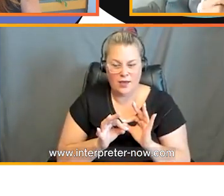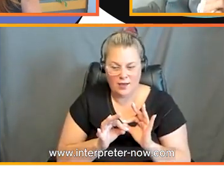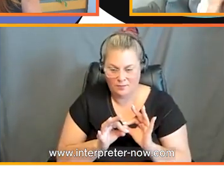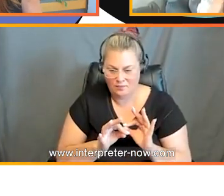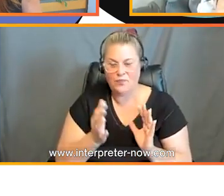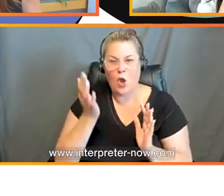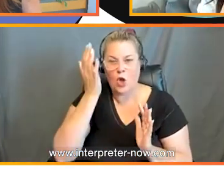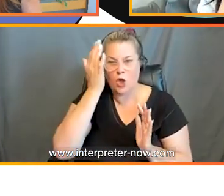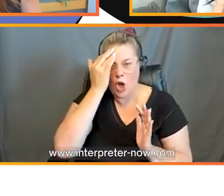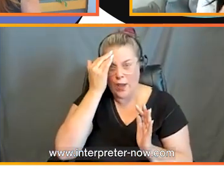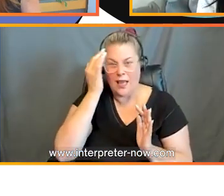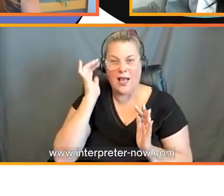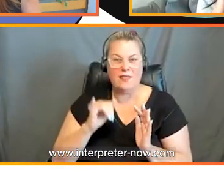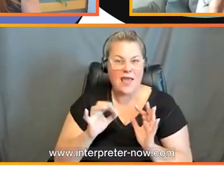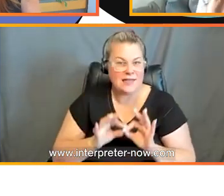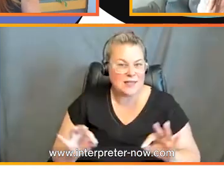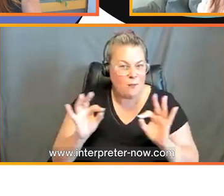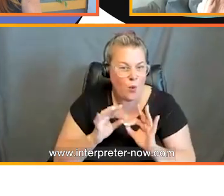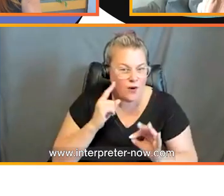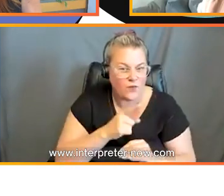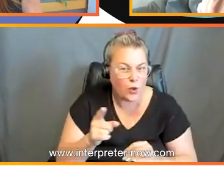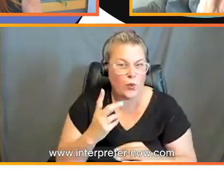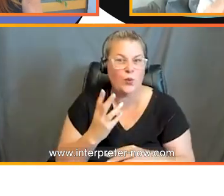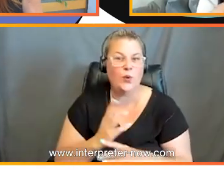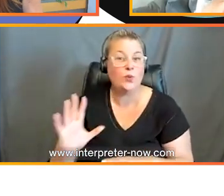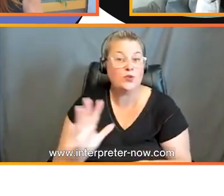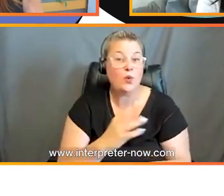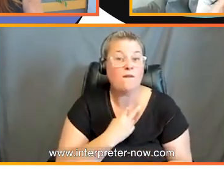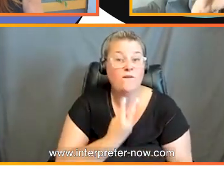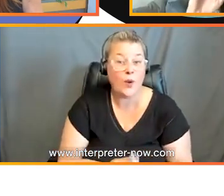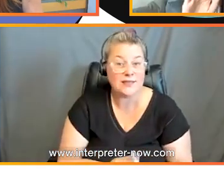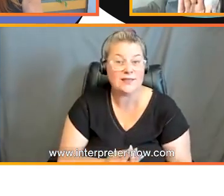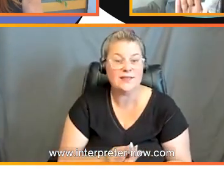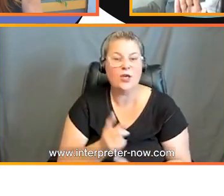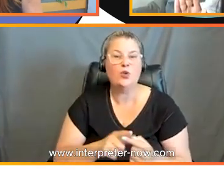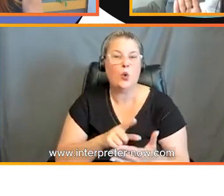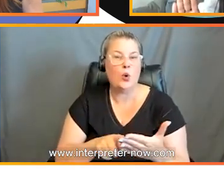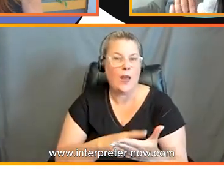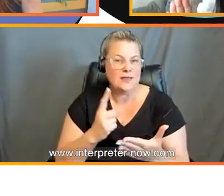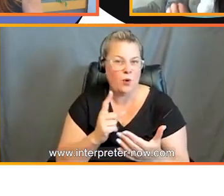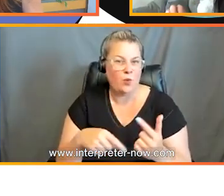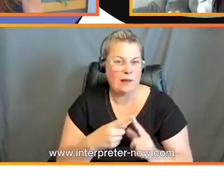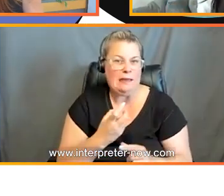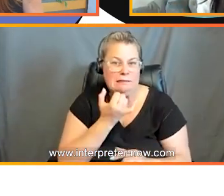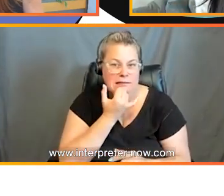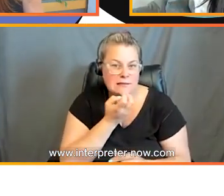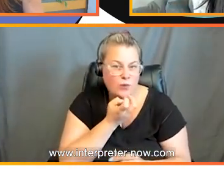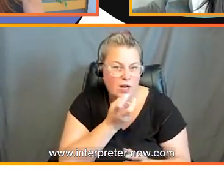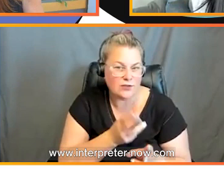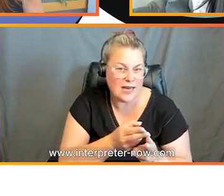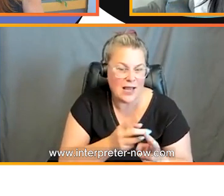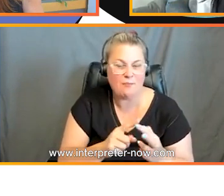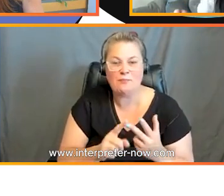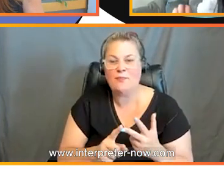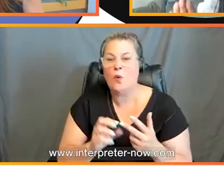knowing that it is important for you to use your voice to correct someone when they mispronounce your name, or when they say